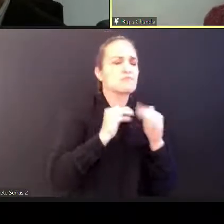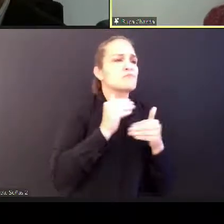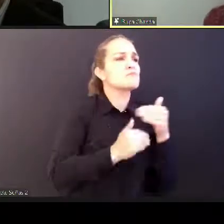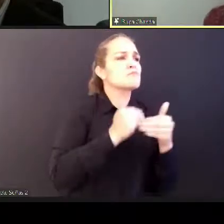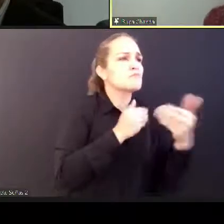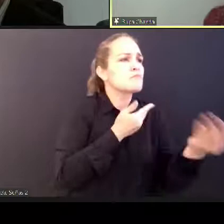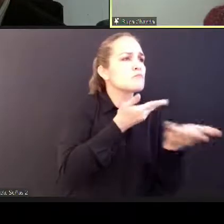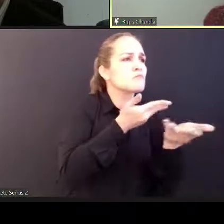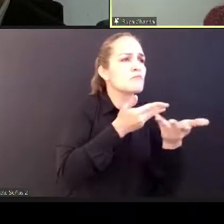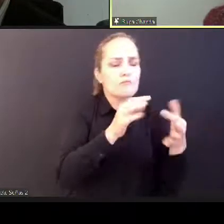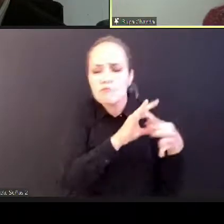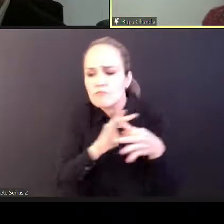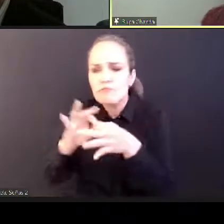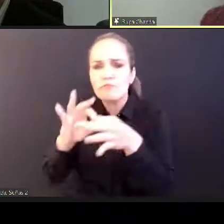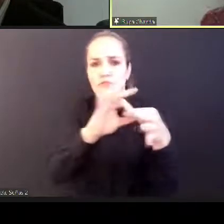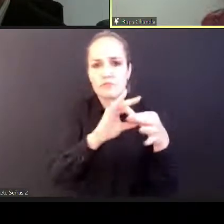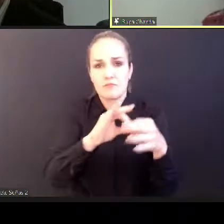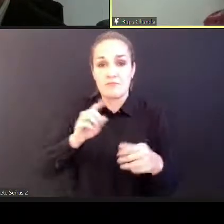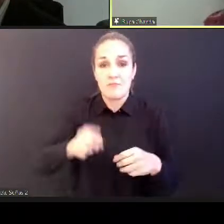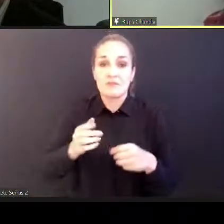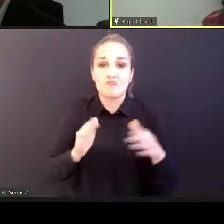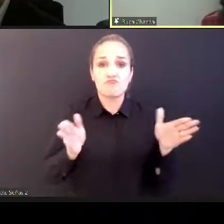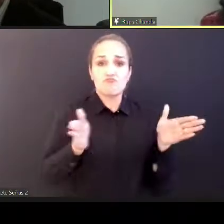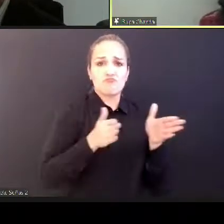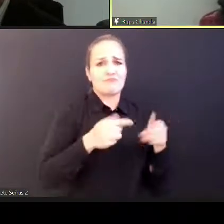It's a very sensitive area, and